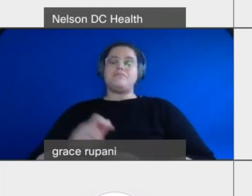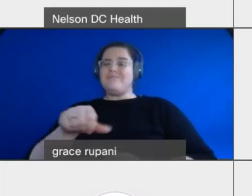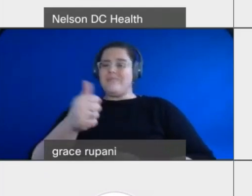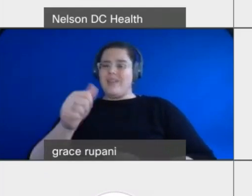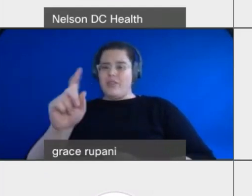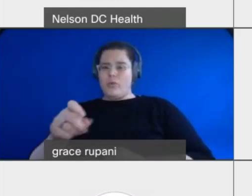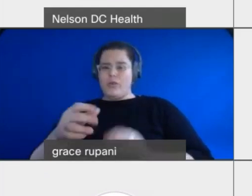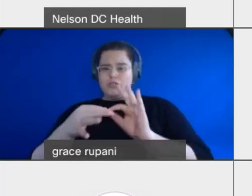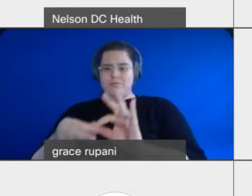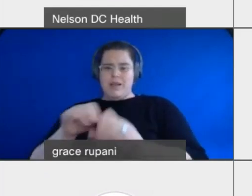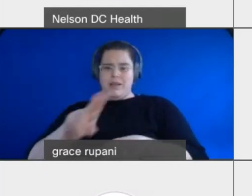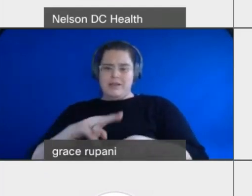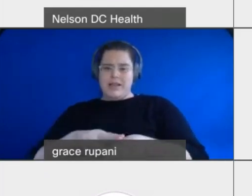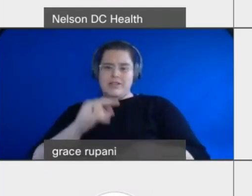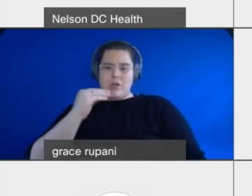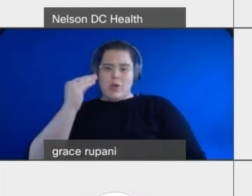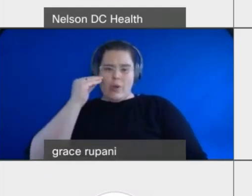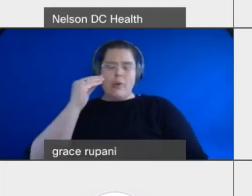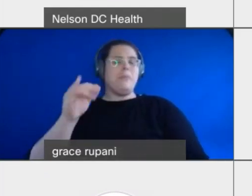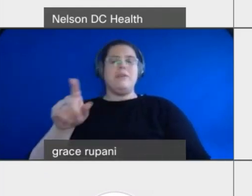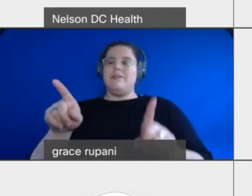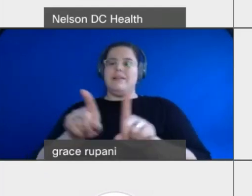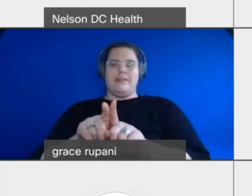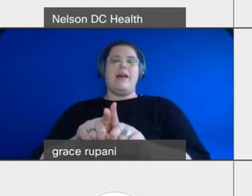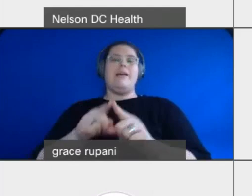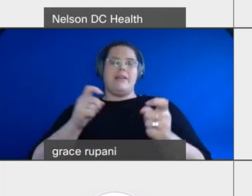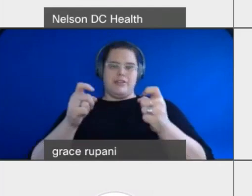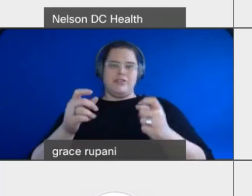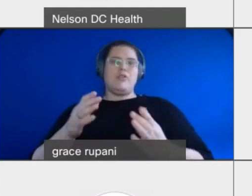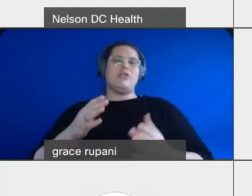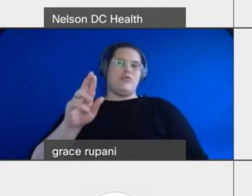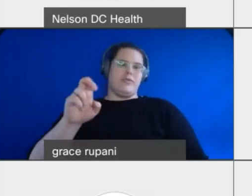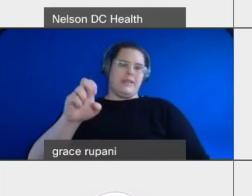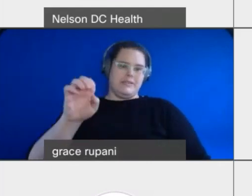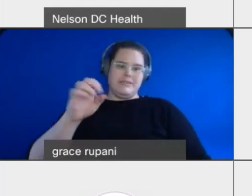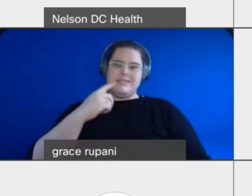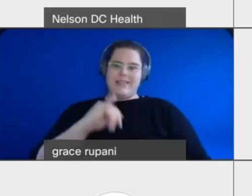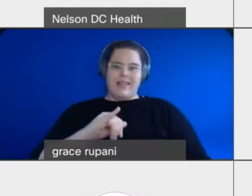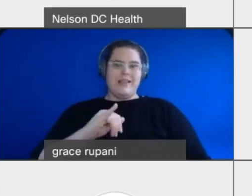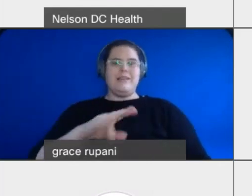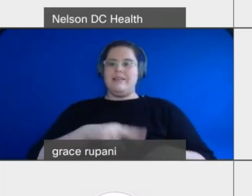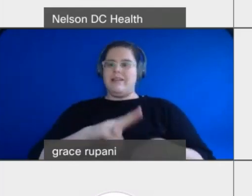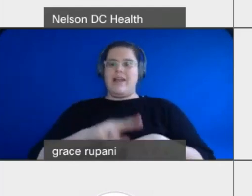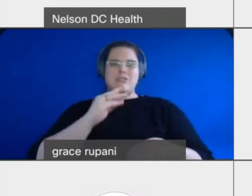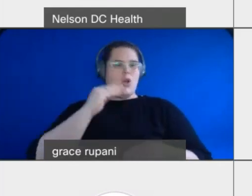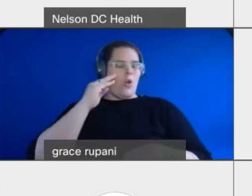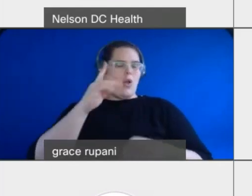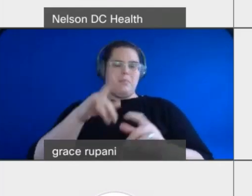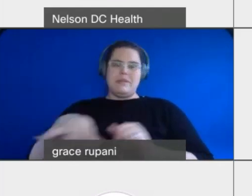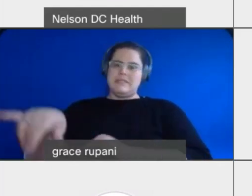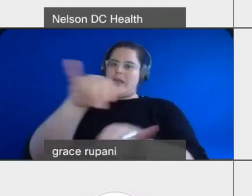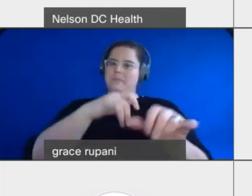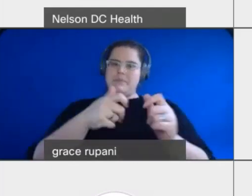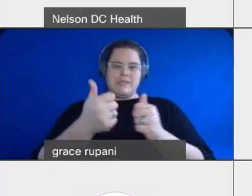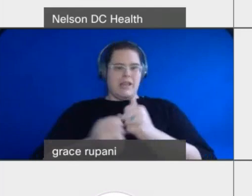stated, natural home distribution will be in similar fashion to every other citizen. If a person is 65 or older, they'll be able